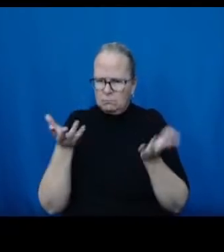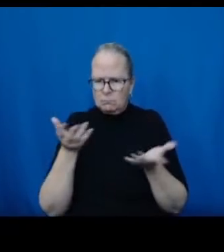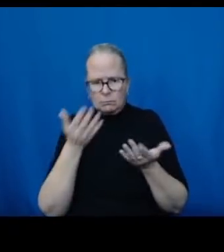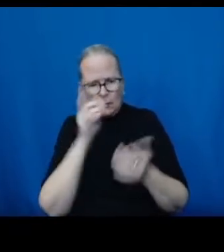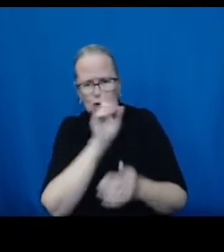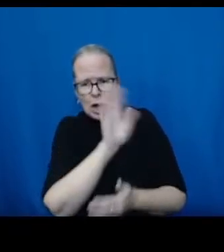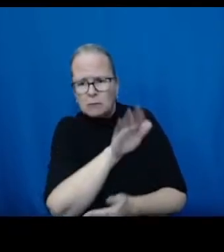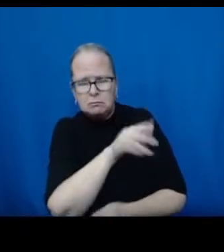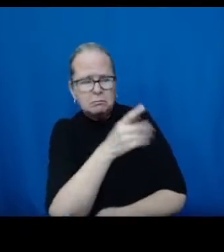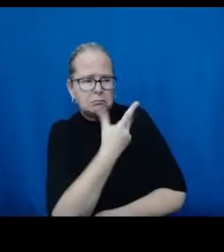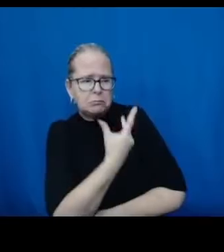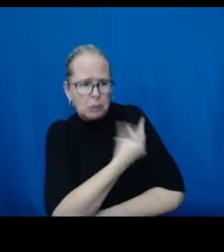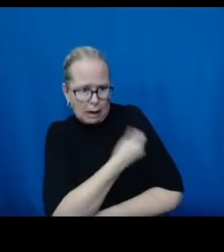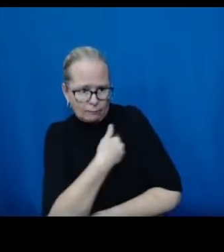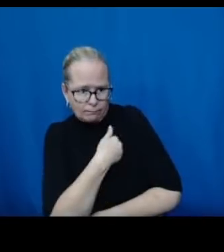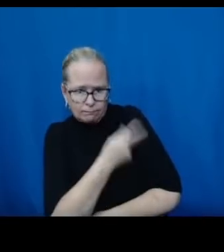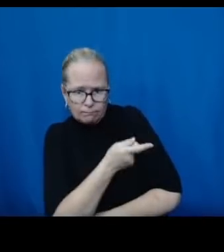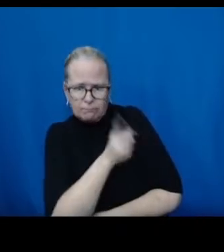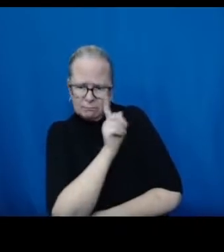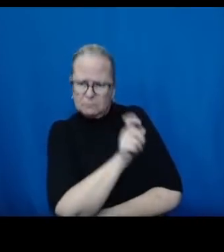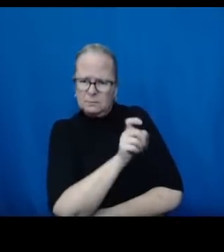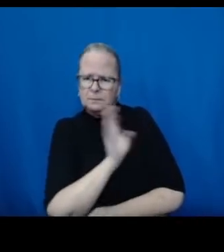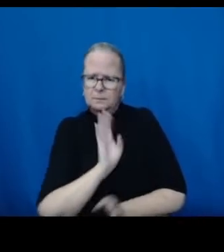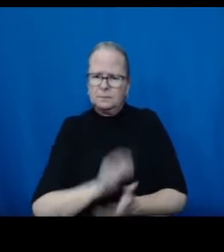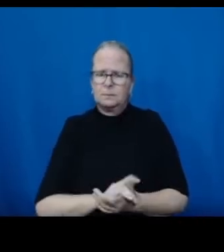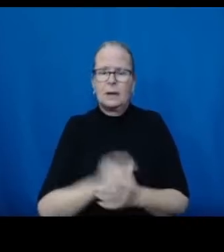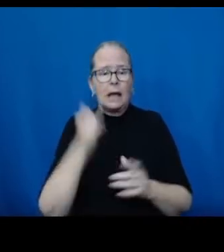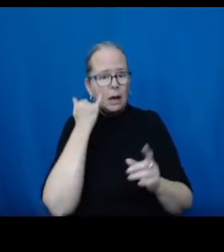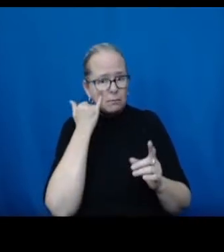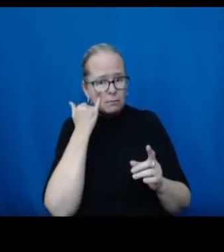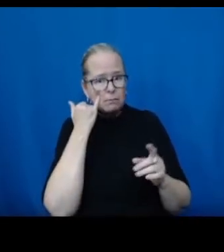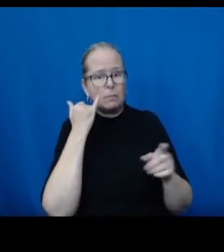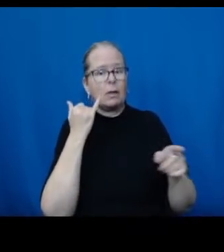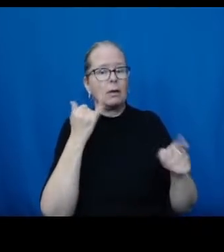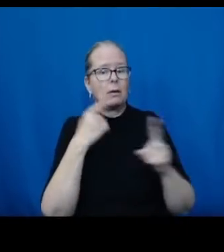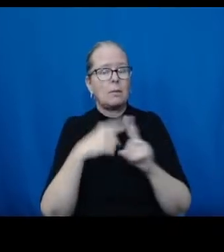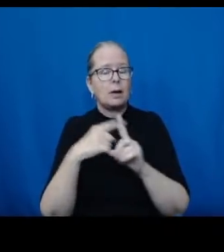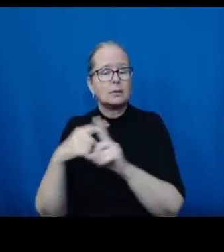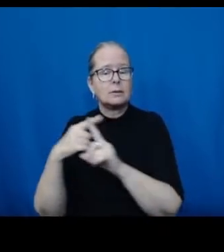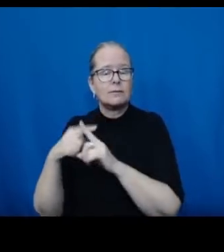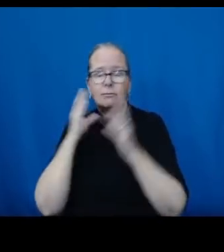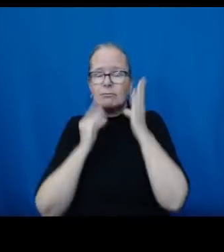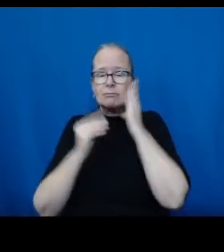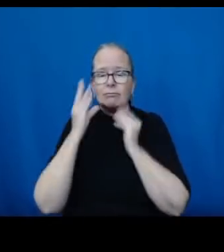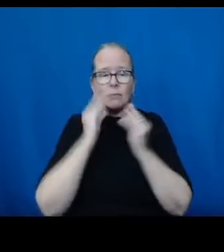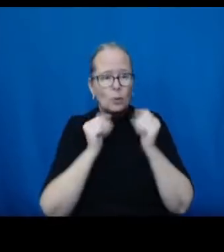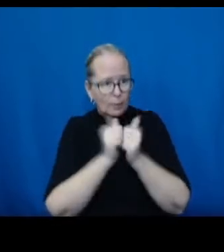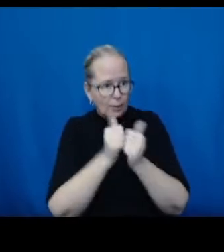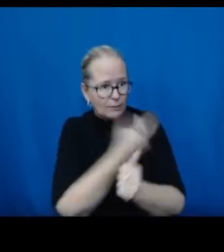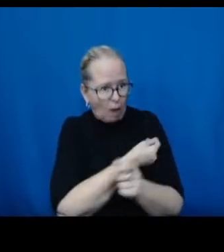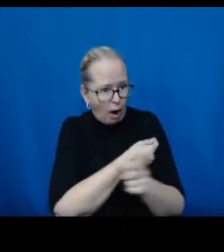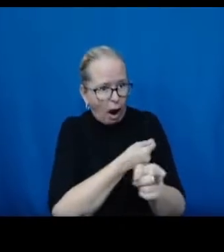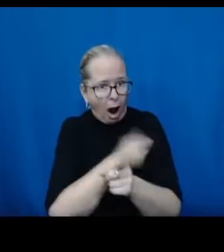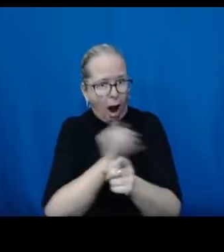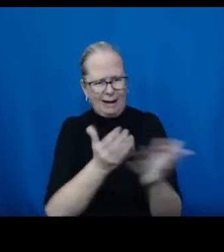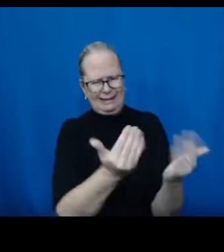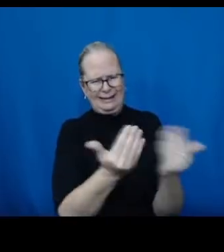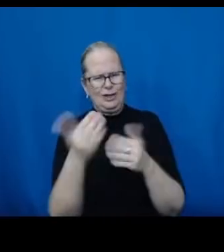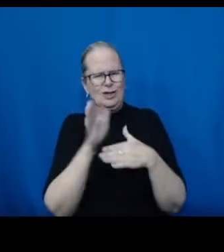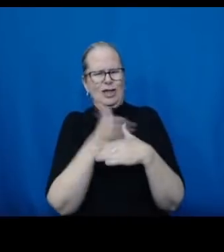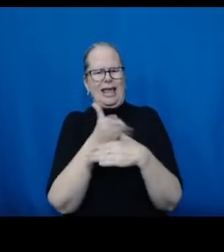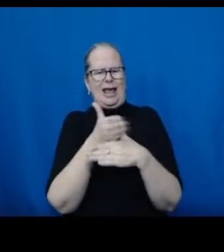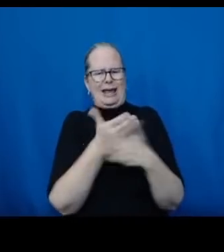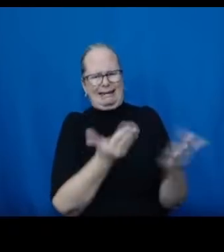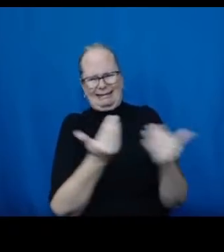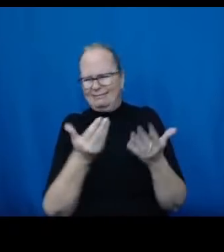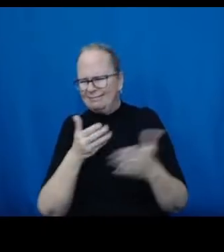positive experience is to share that, so that, you know, that's how we overcome some of the fear, is to be open and